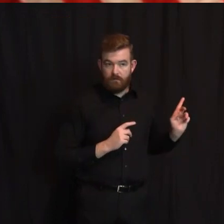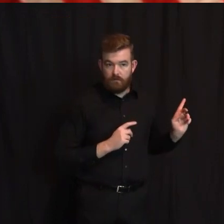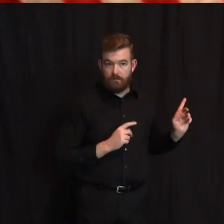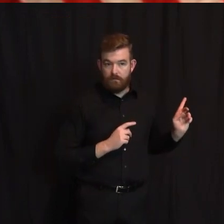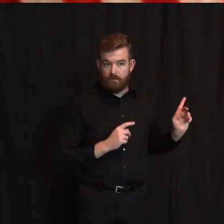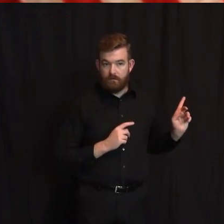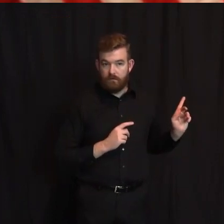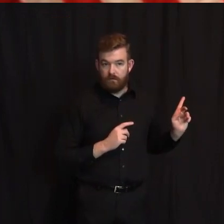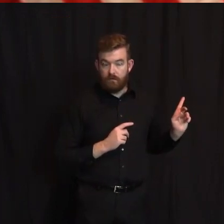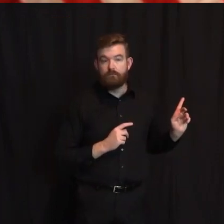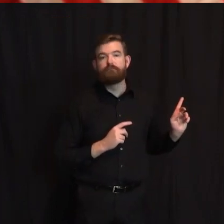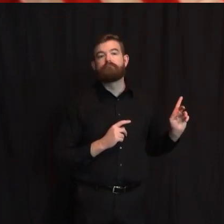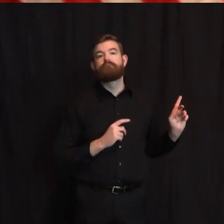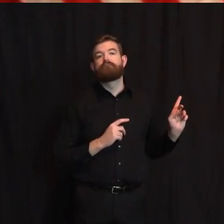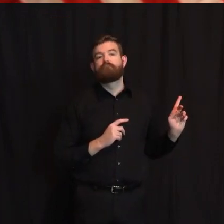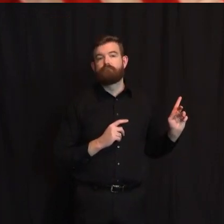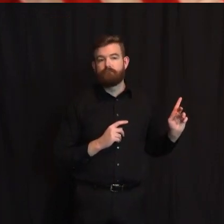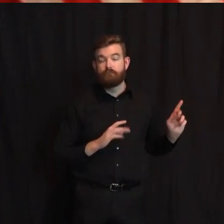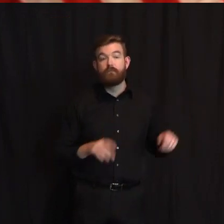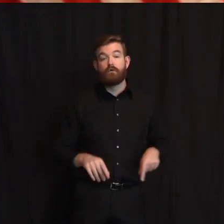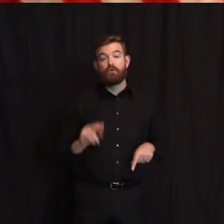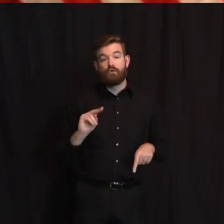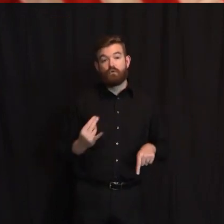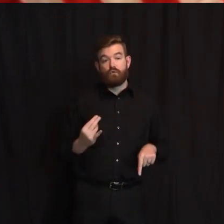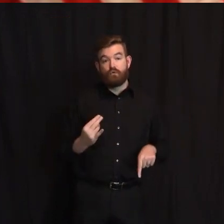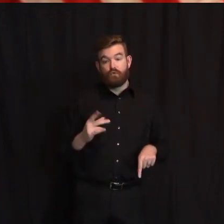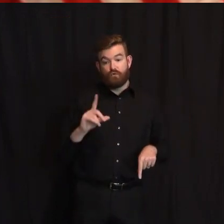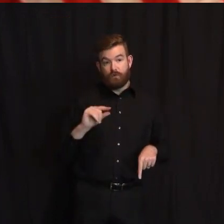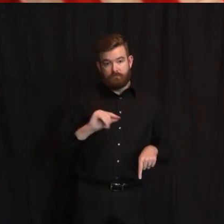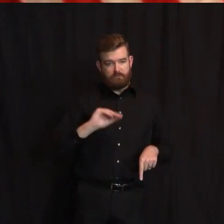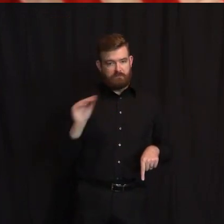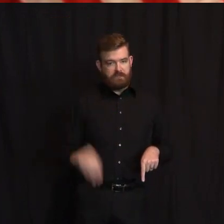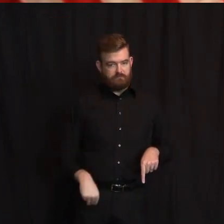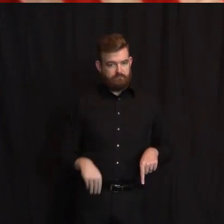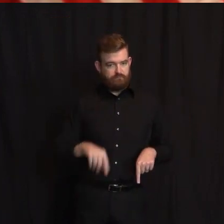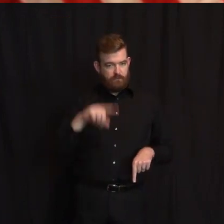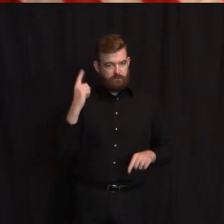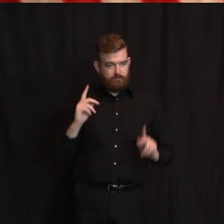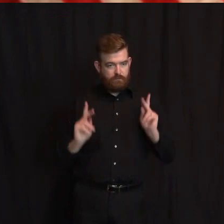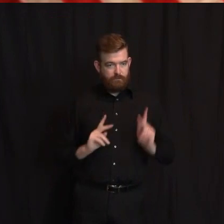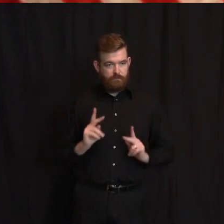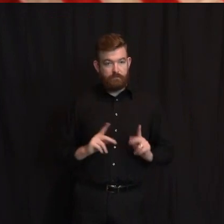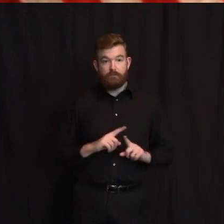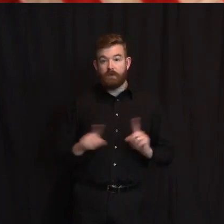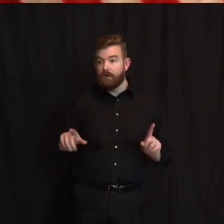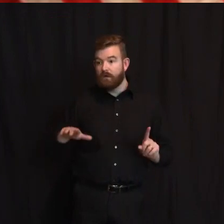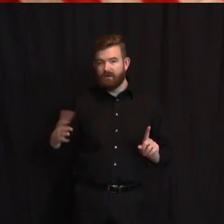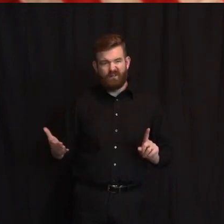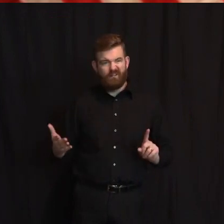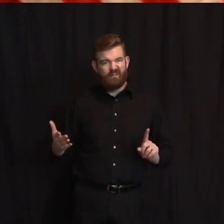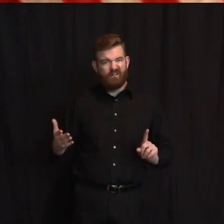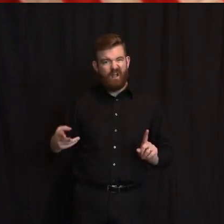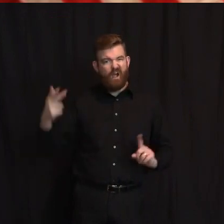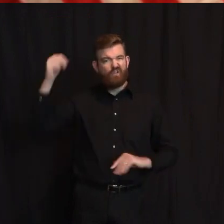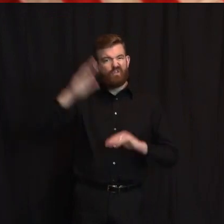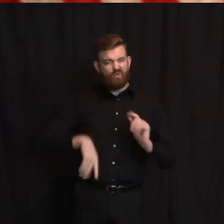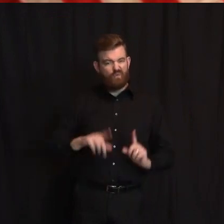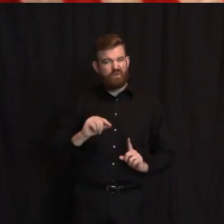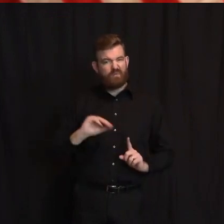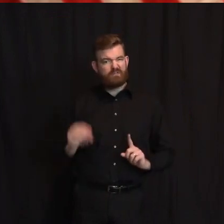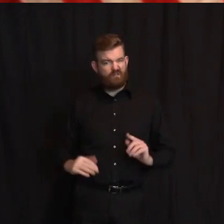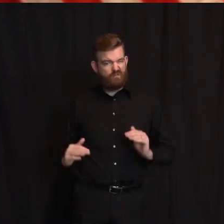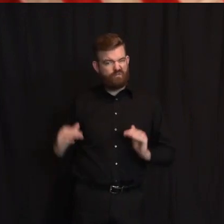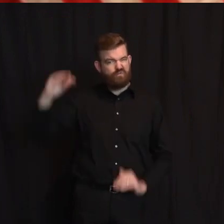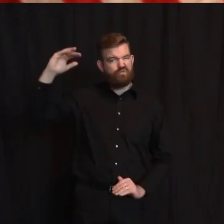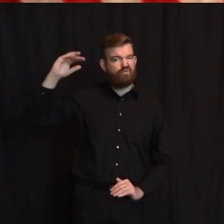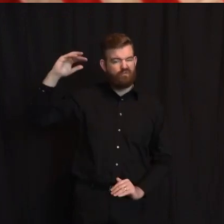overall society. The Latino number looks about at what the representation is in the broader